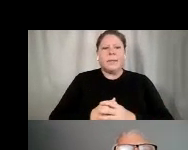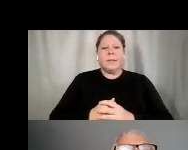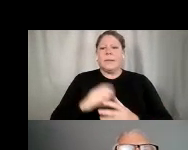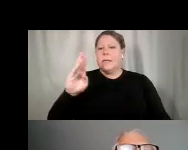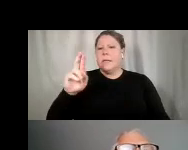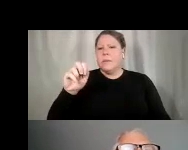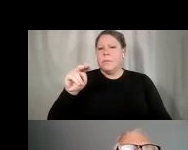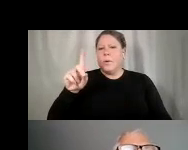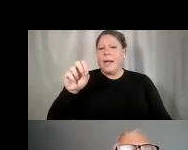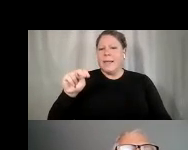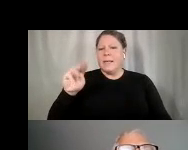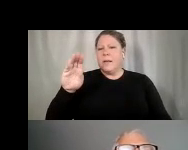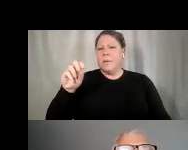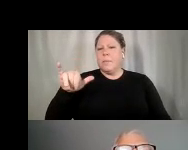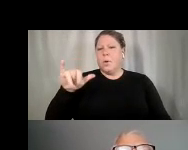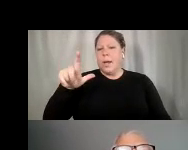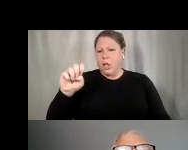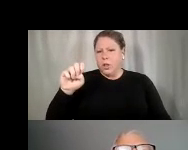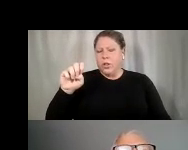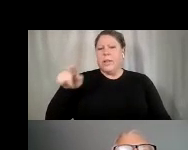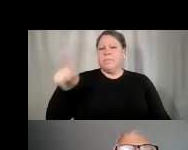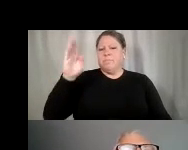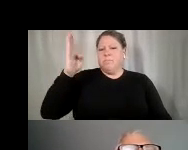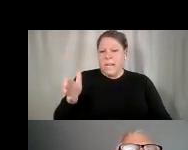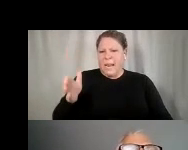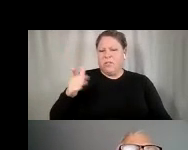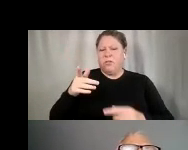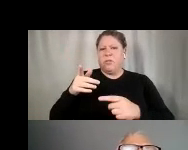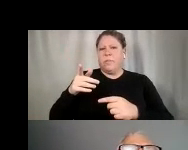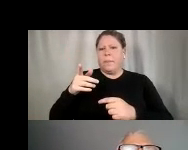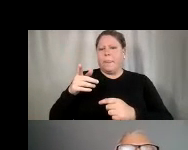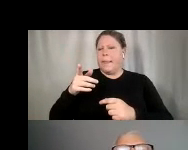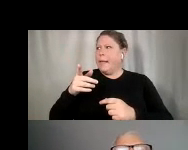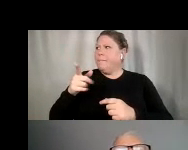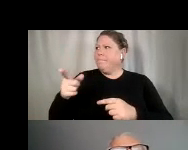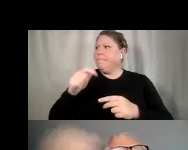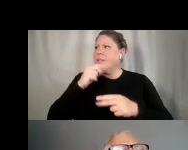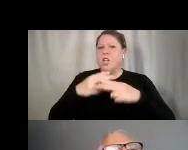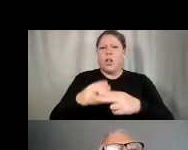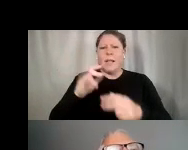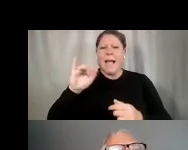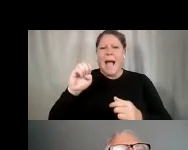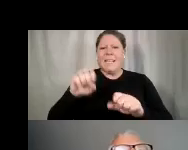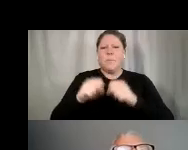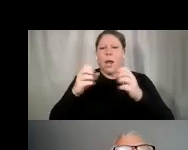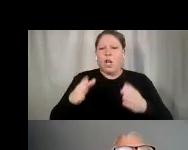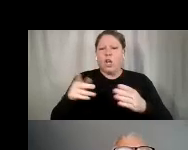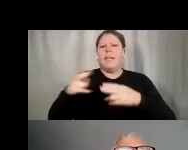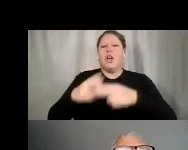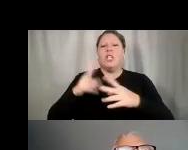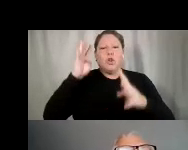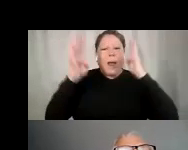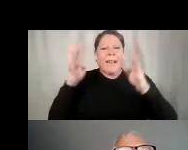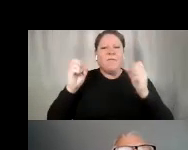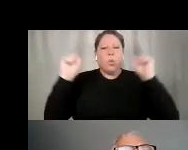Brandon Boyle from IDEO talks about an activity he does. He doesn't call it an icebreaker, he calls it a creative workout. And